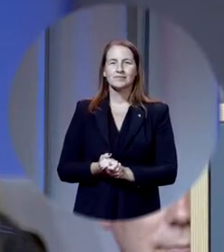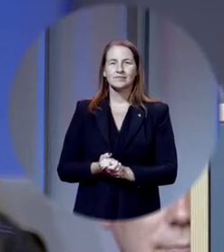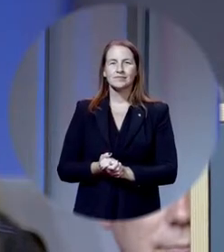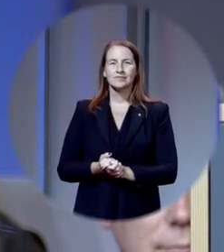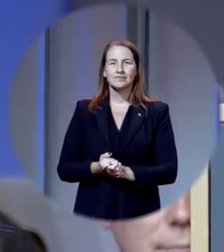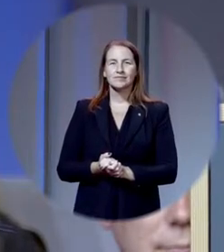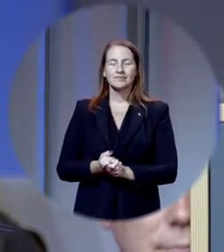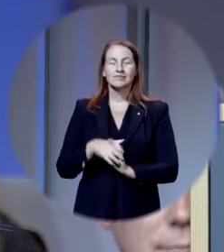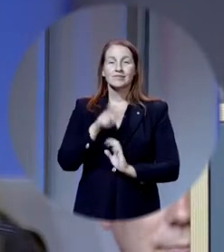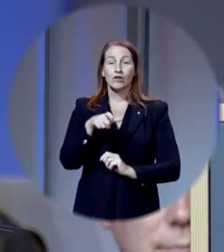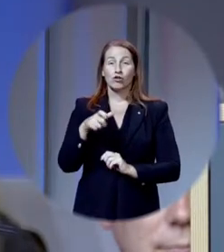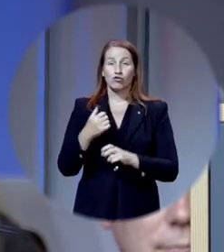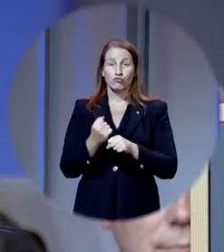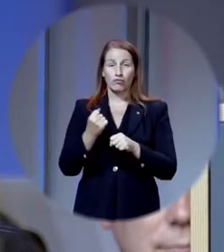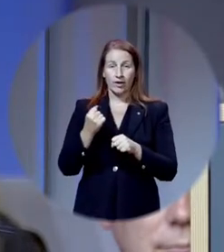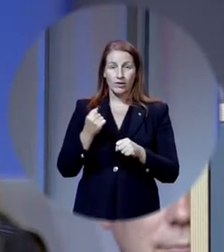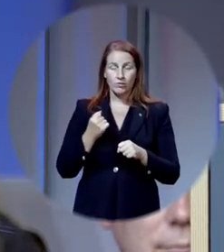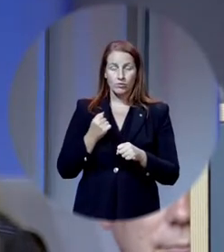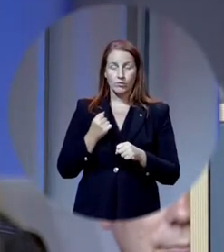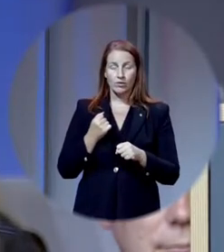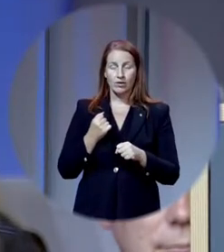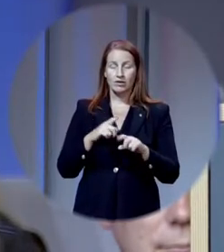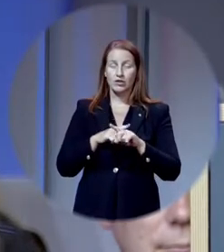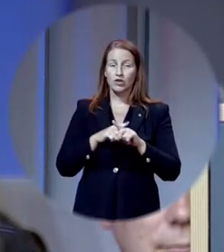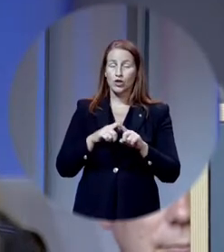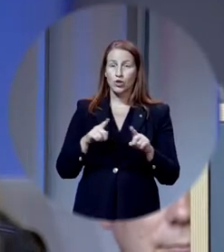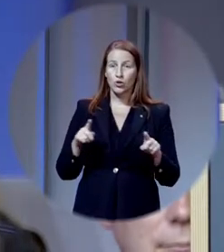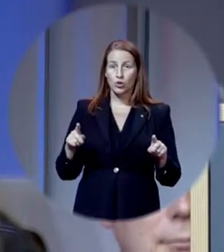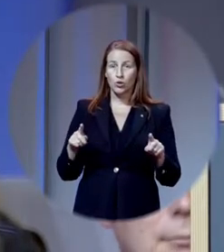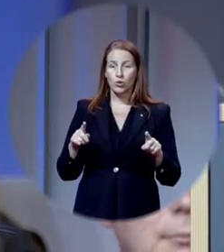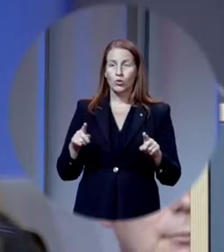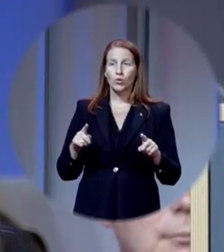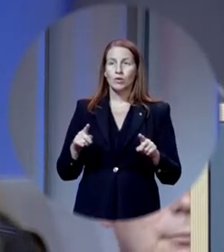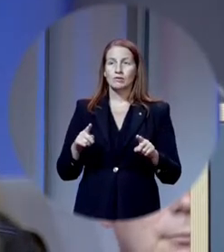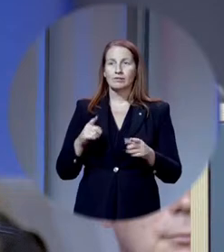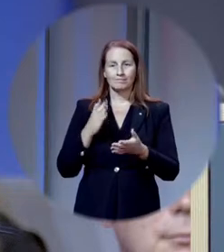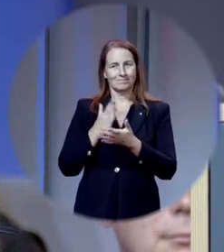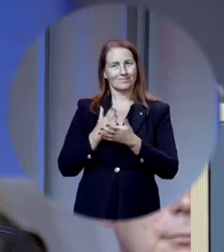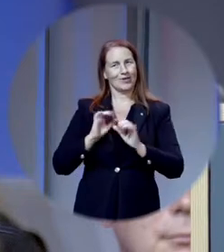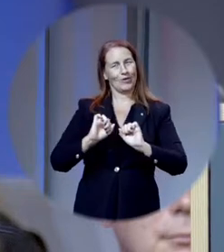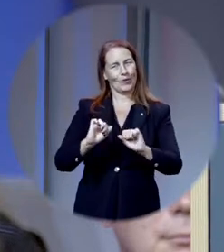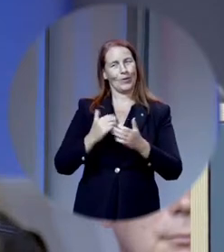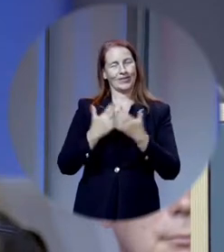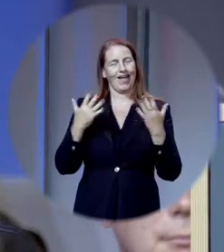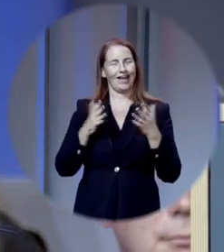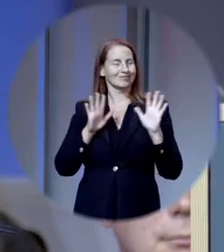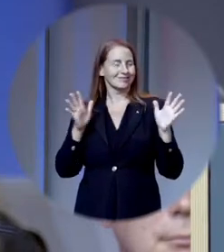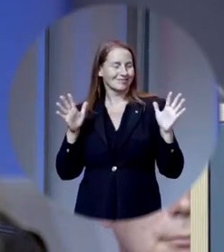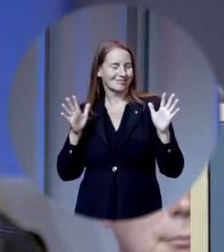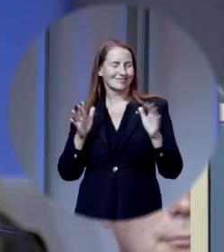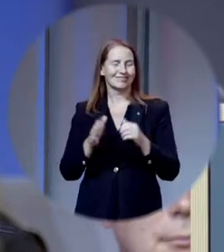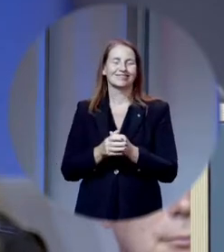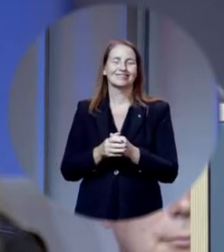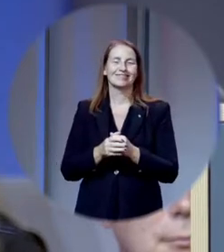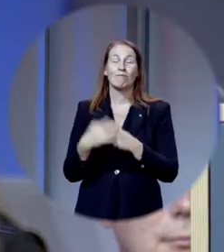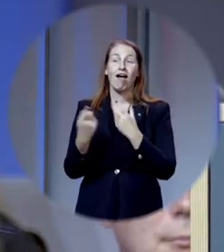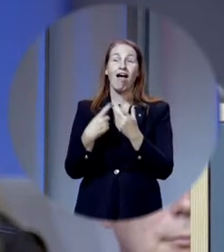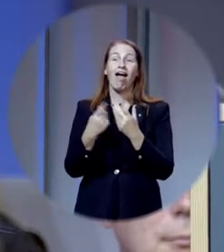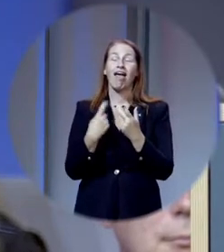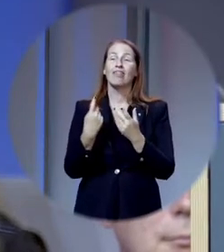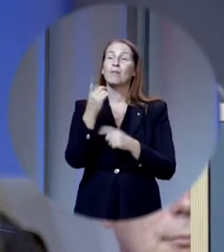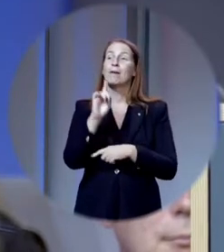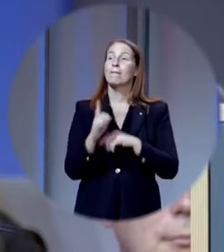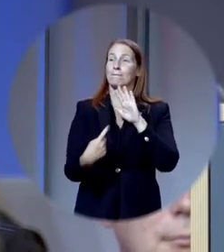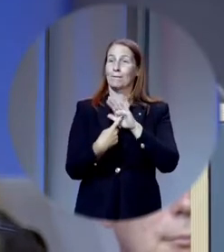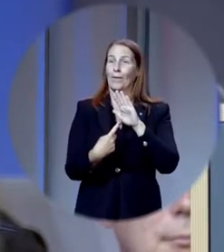Now, graduates, whilst you are undoubtedly the stars of the show, there are some very important people with us